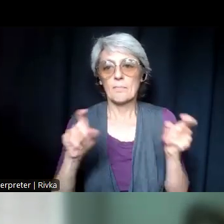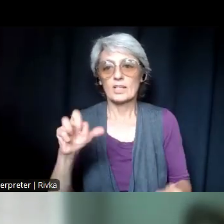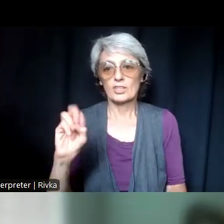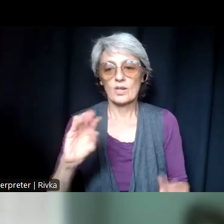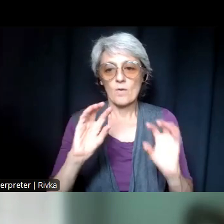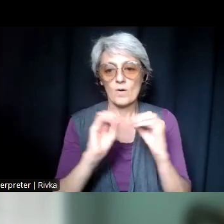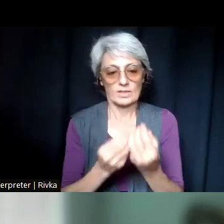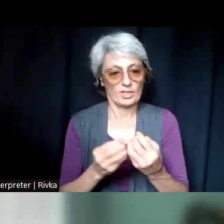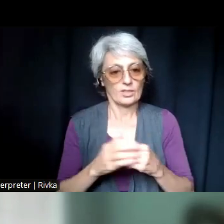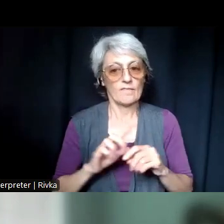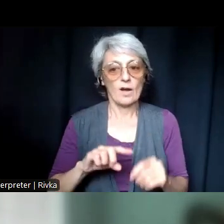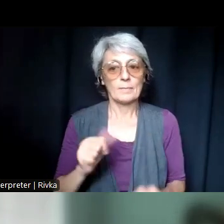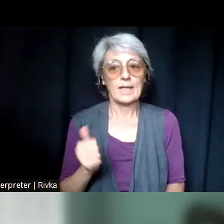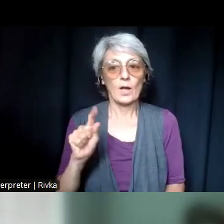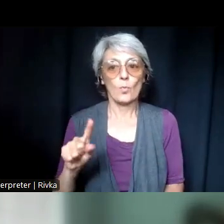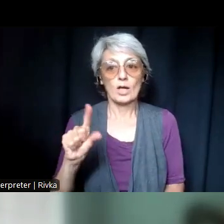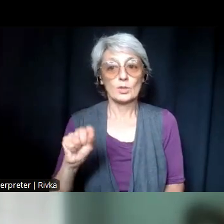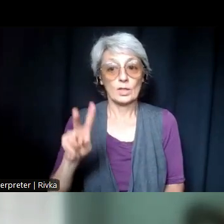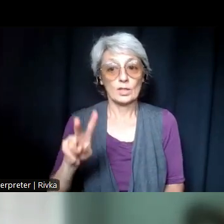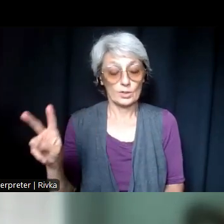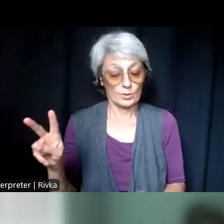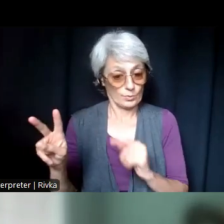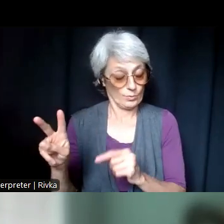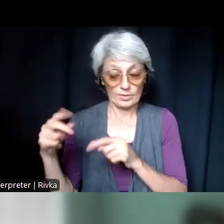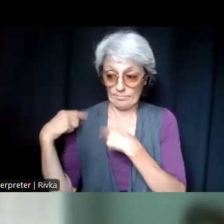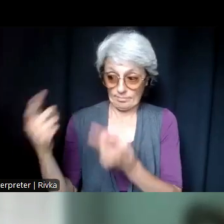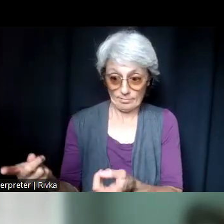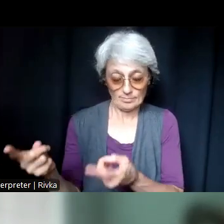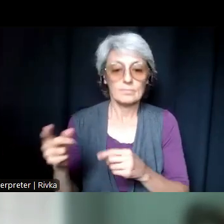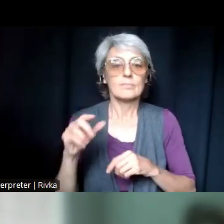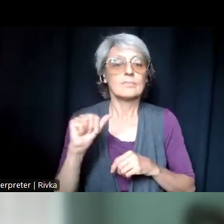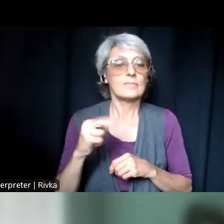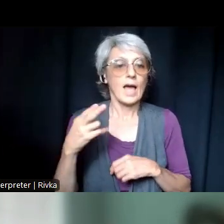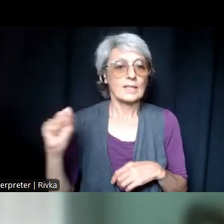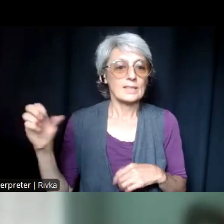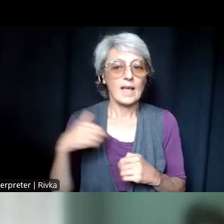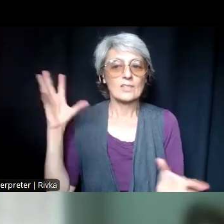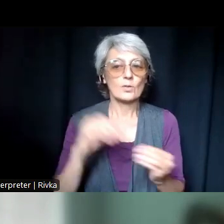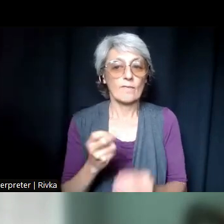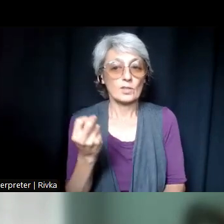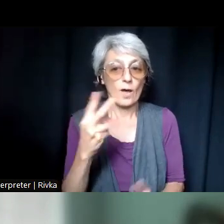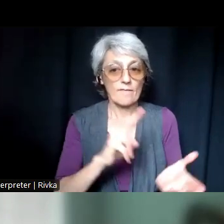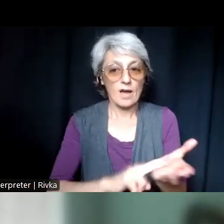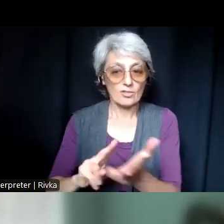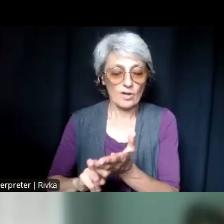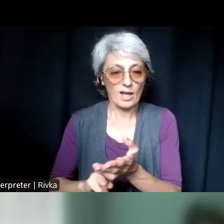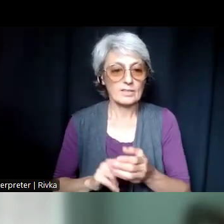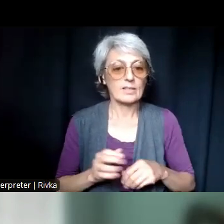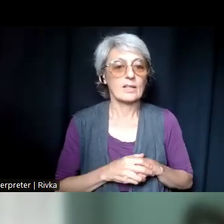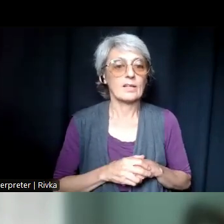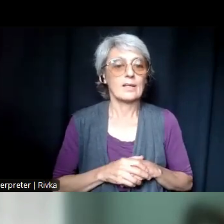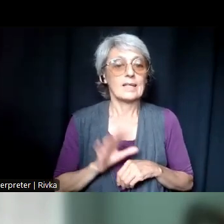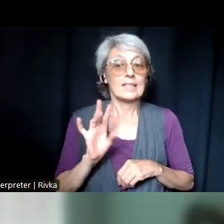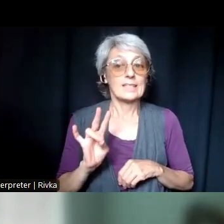of 10/1/2022, Access has a total of 12 contracts. They break down as 7